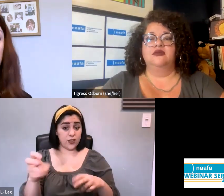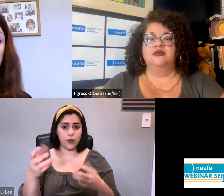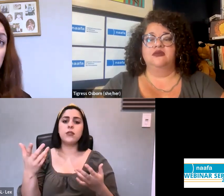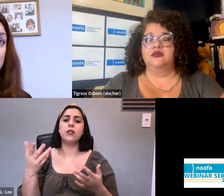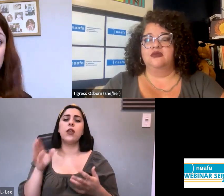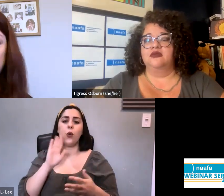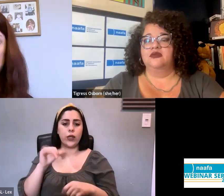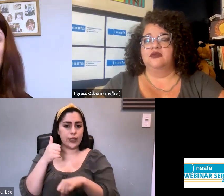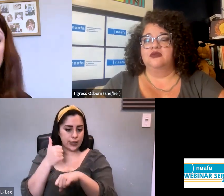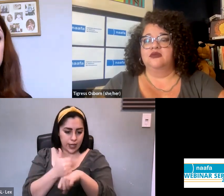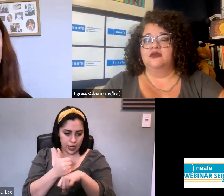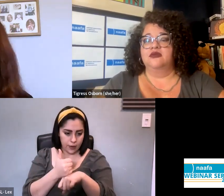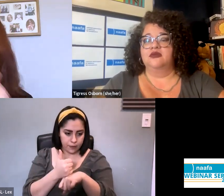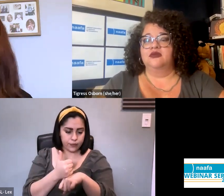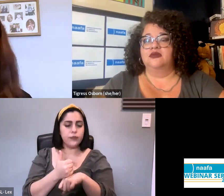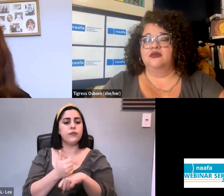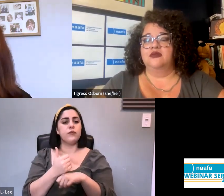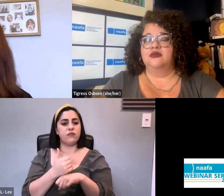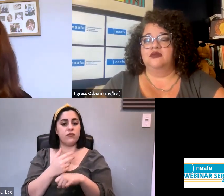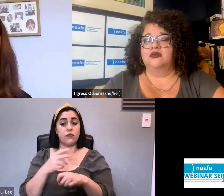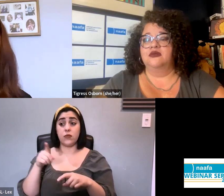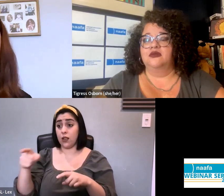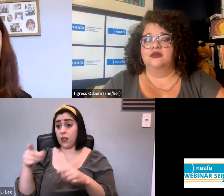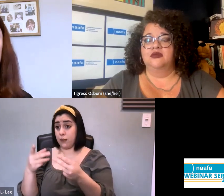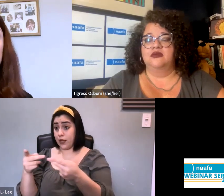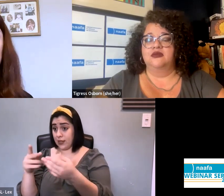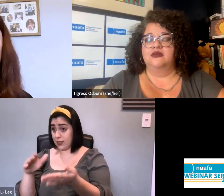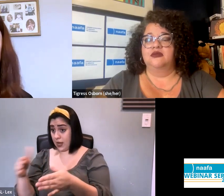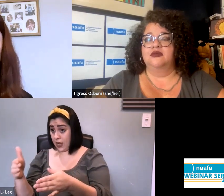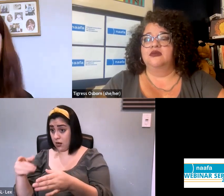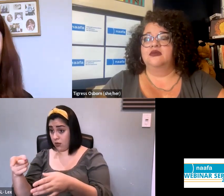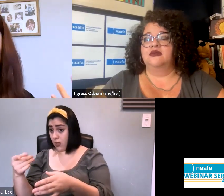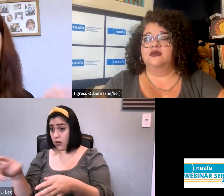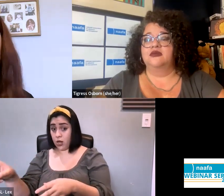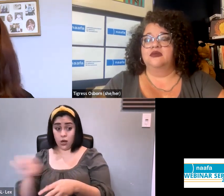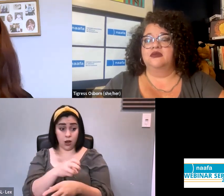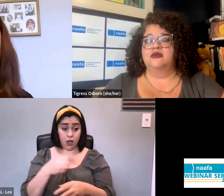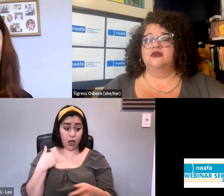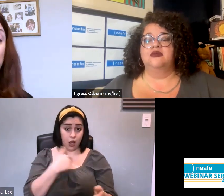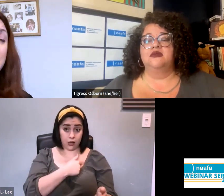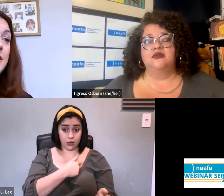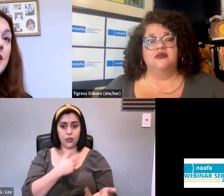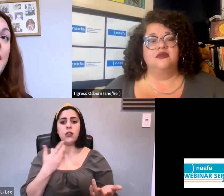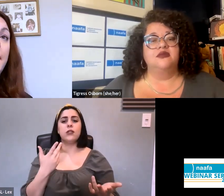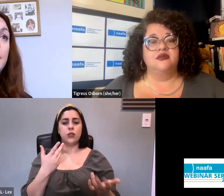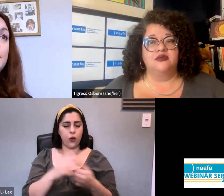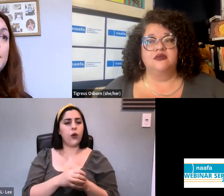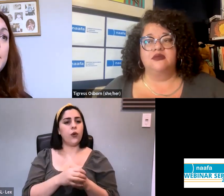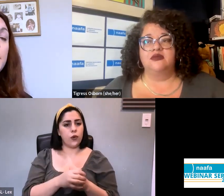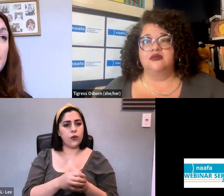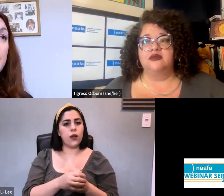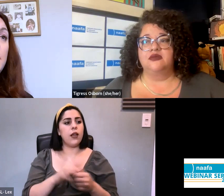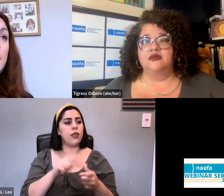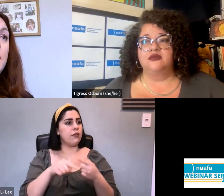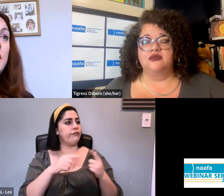transportation from the place of death to us, and then subsequently out to the funeral home that the family has chosen.